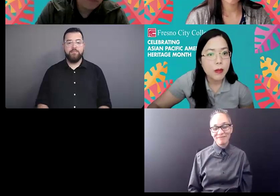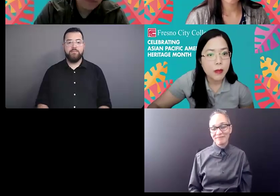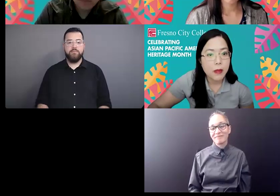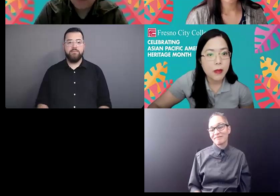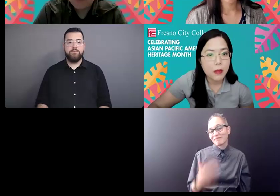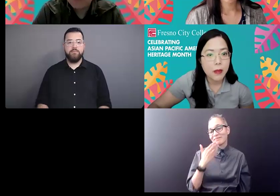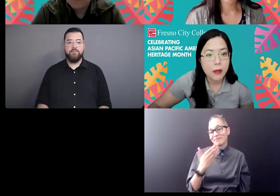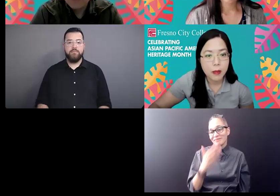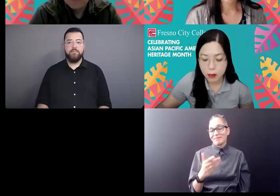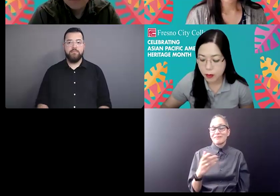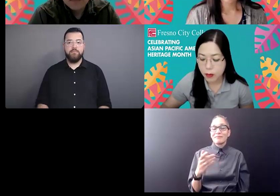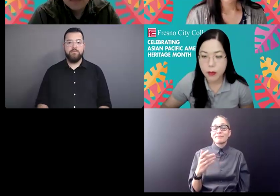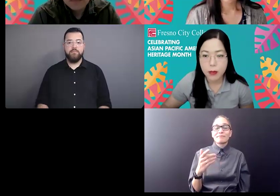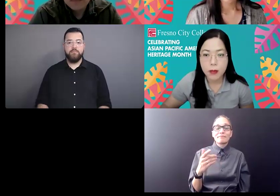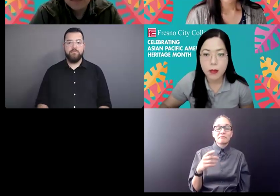Thank you, Tang.